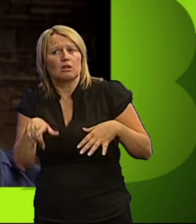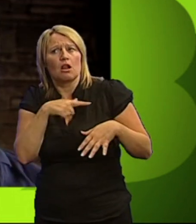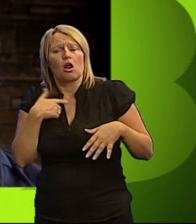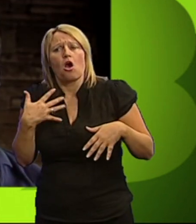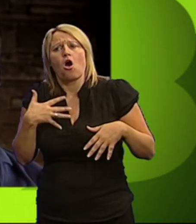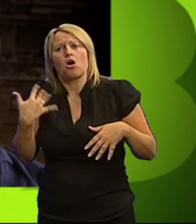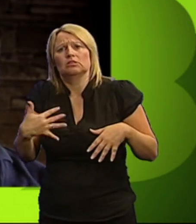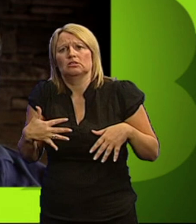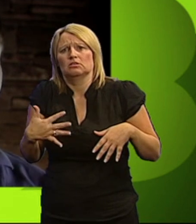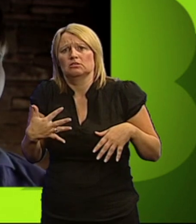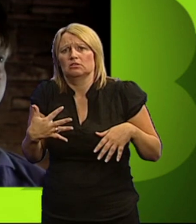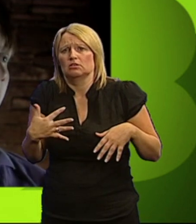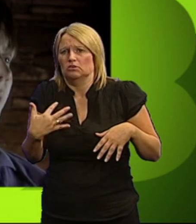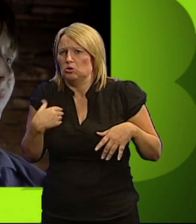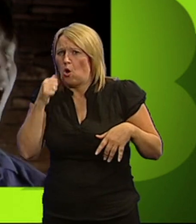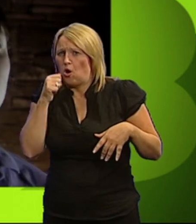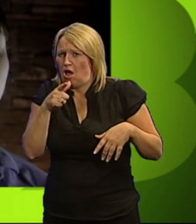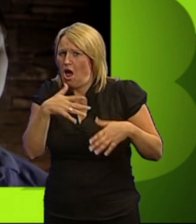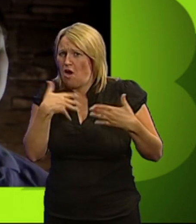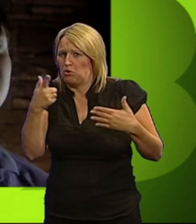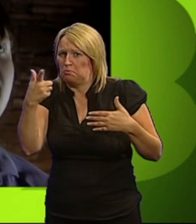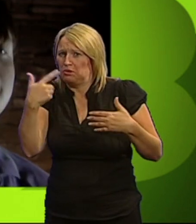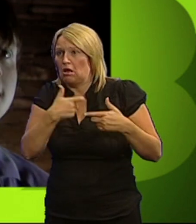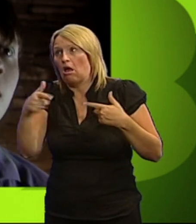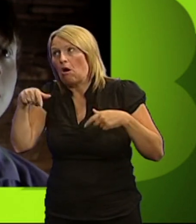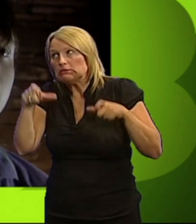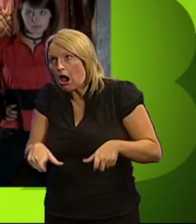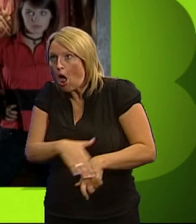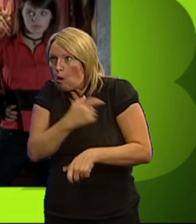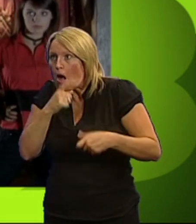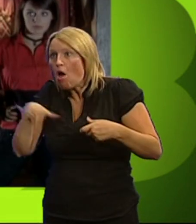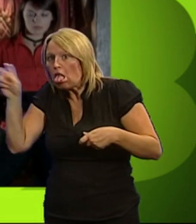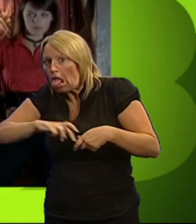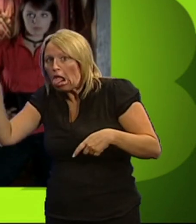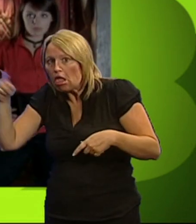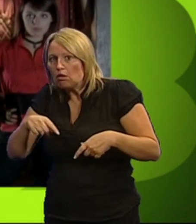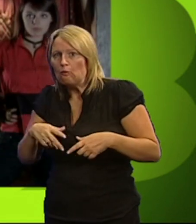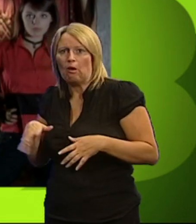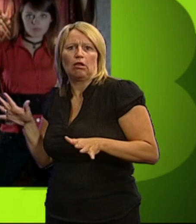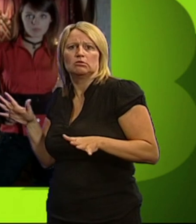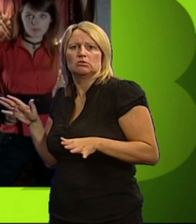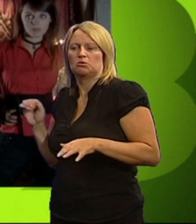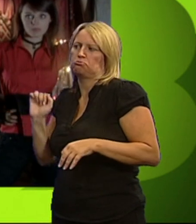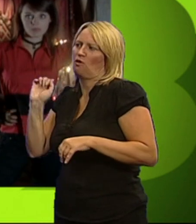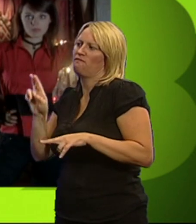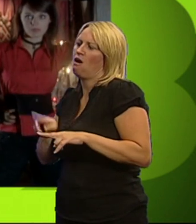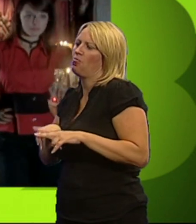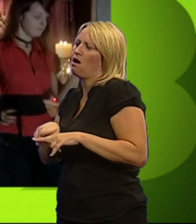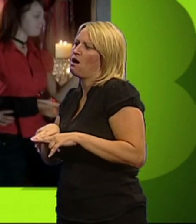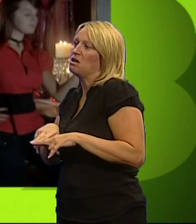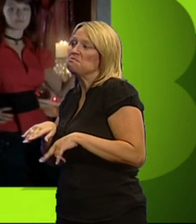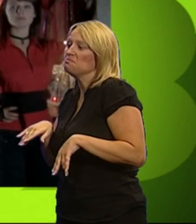hurt again. I mean, how long are you gonna stay this time? Well, that's down to your father, isn't